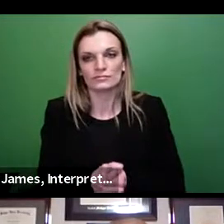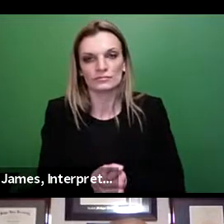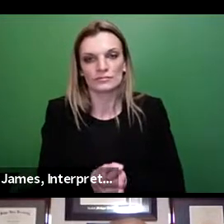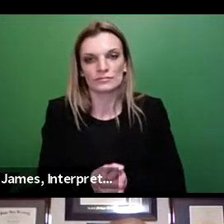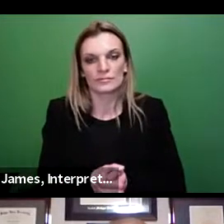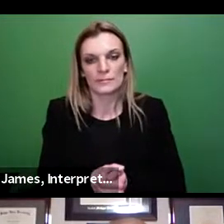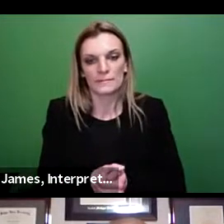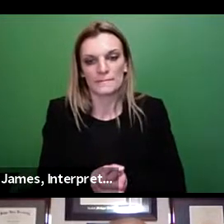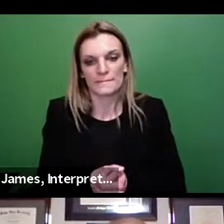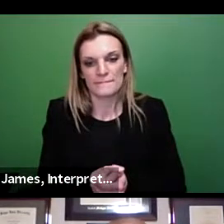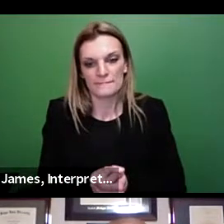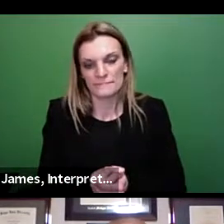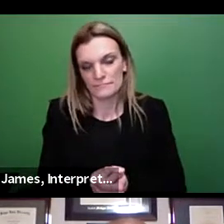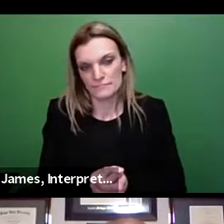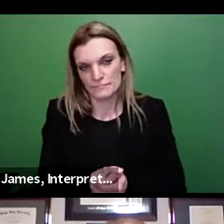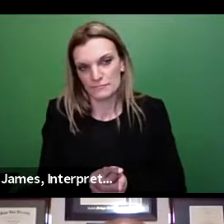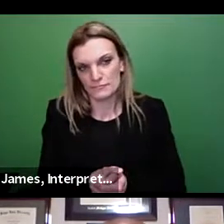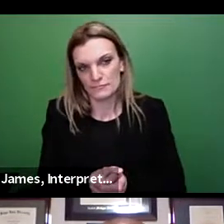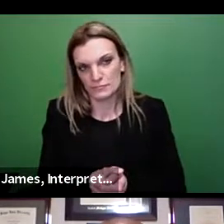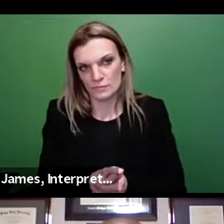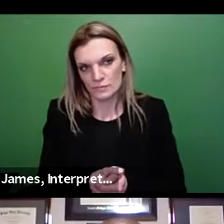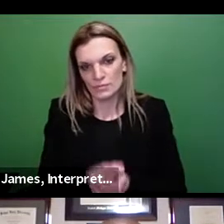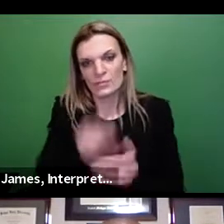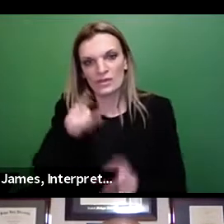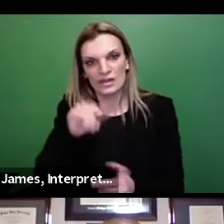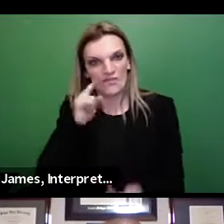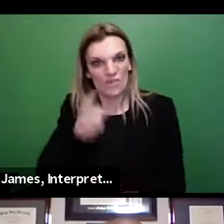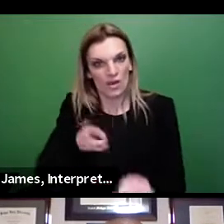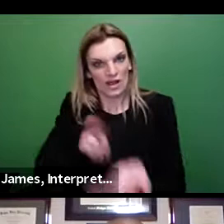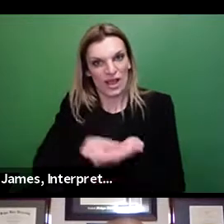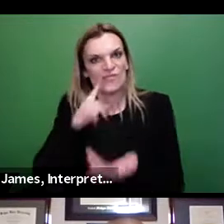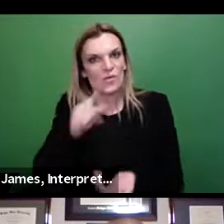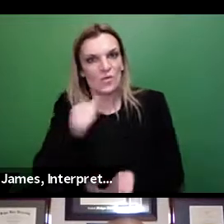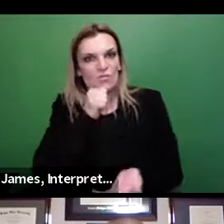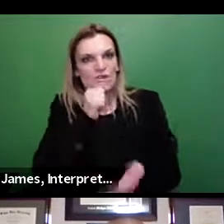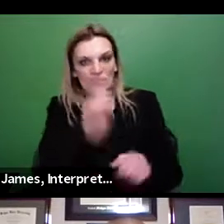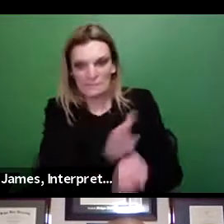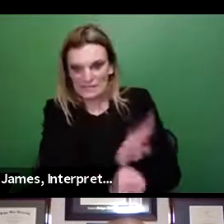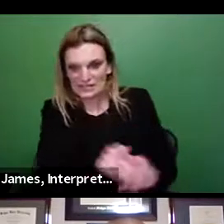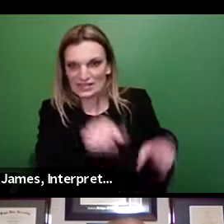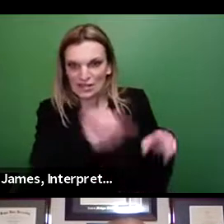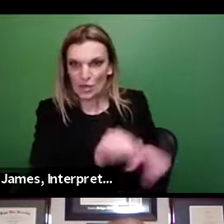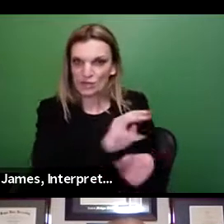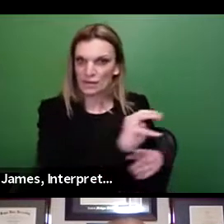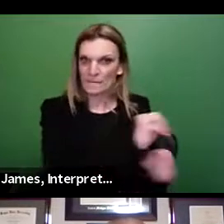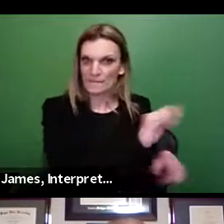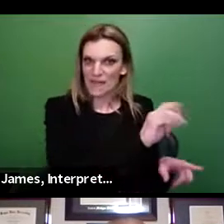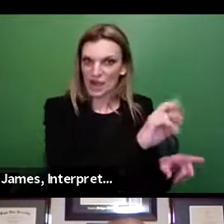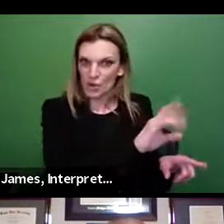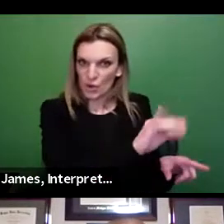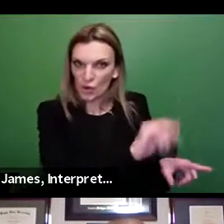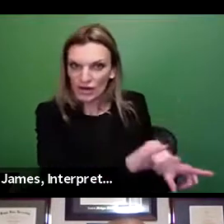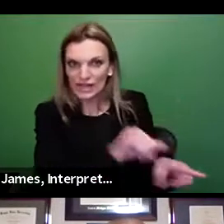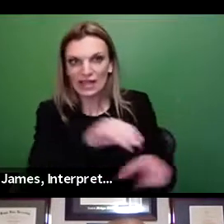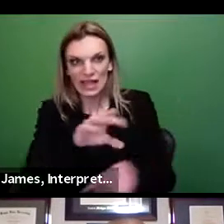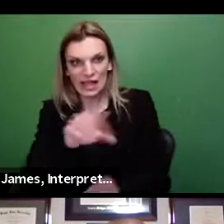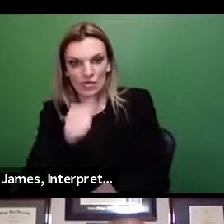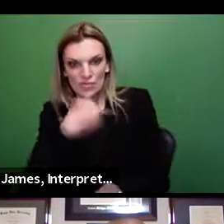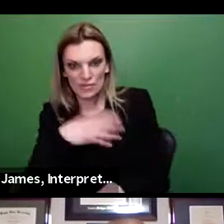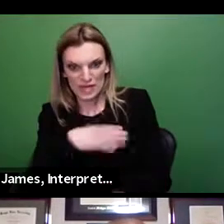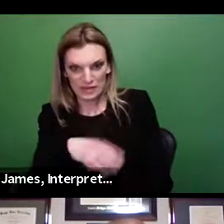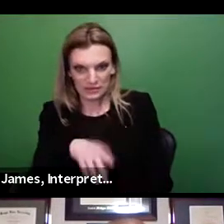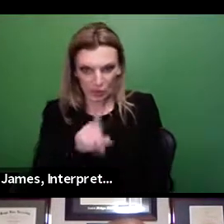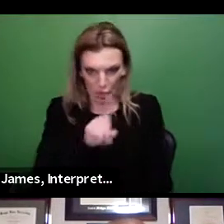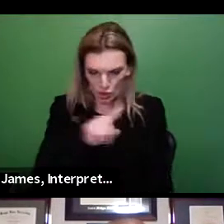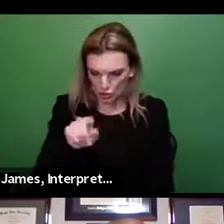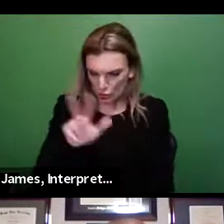reaching to a contract with the private sector with minorities and women. So 1-3% is unacceptable. And that's